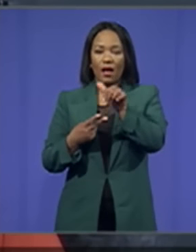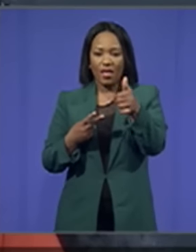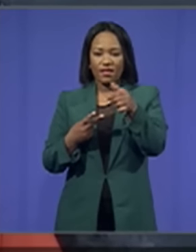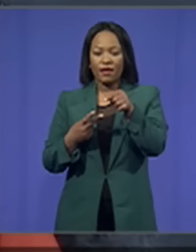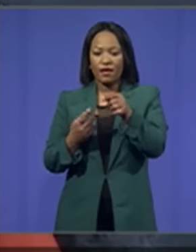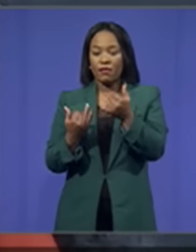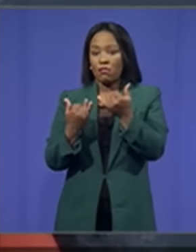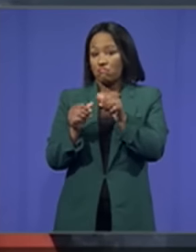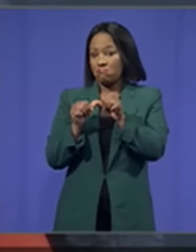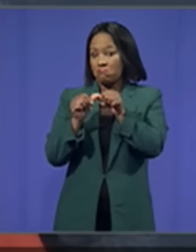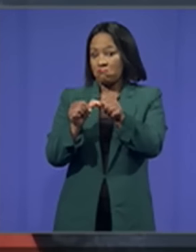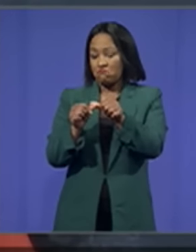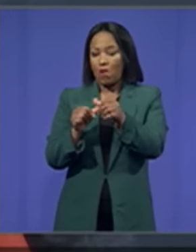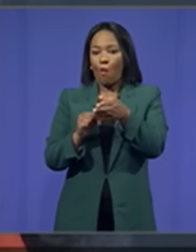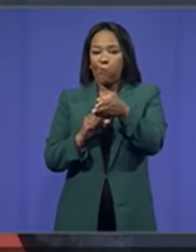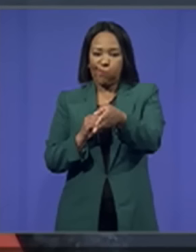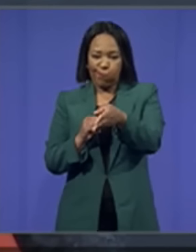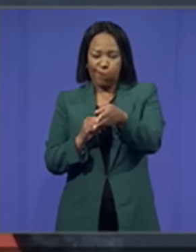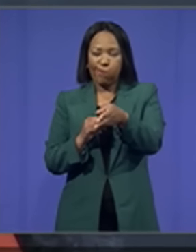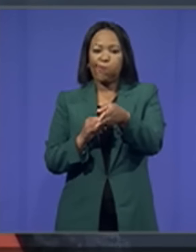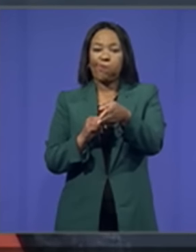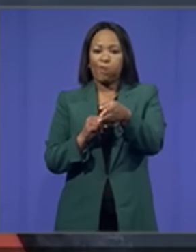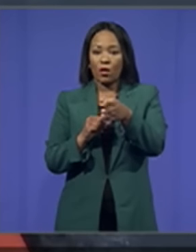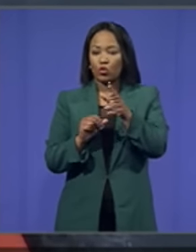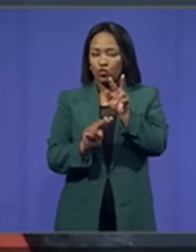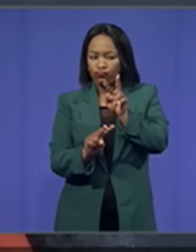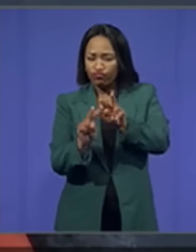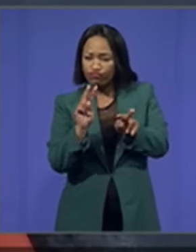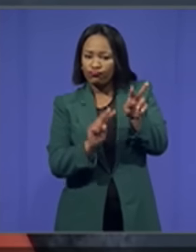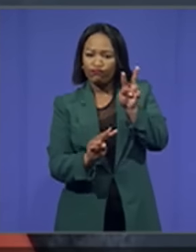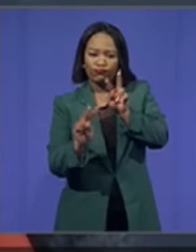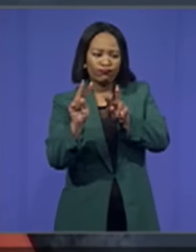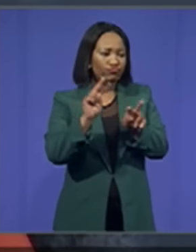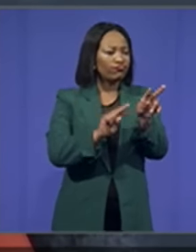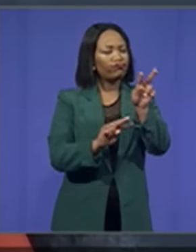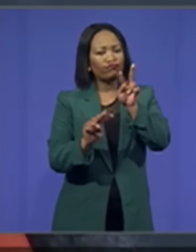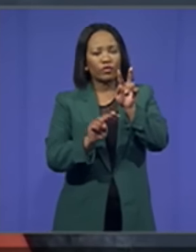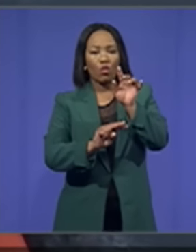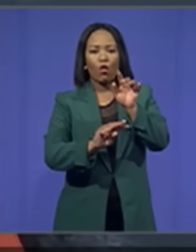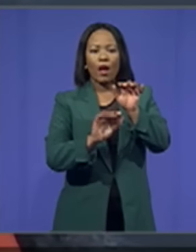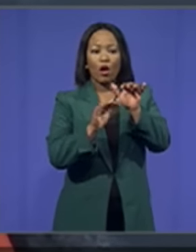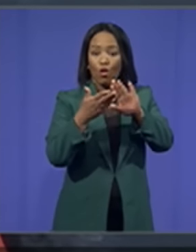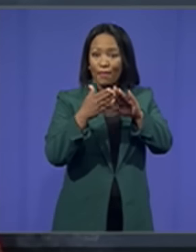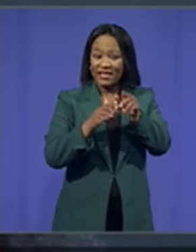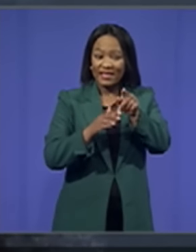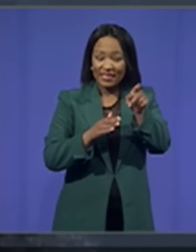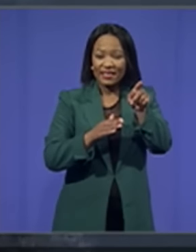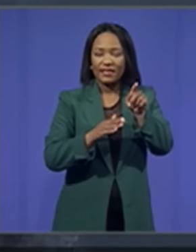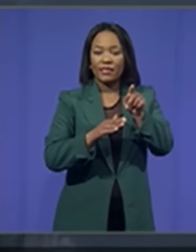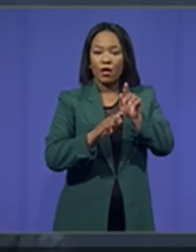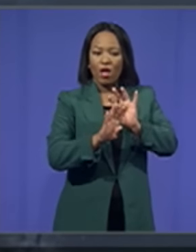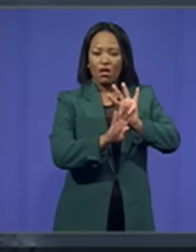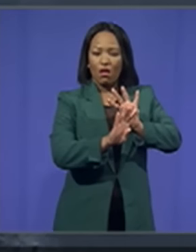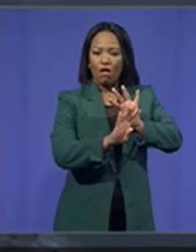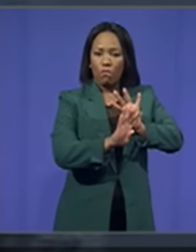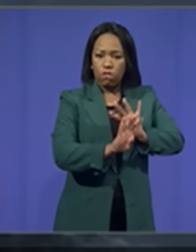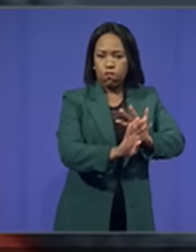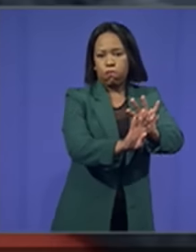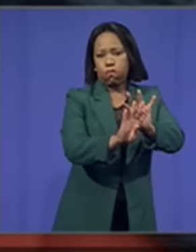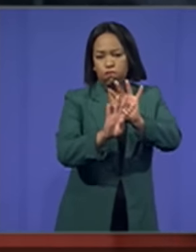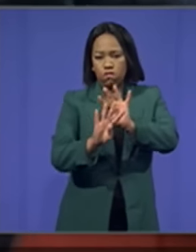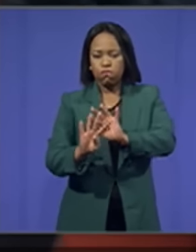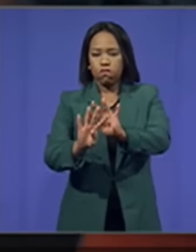a ikarabellang a ntse a le teng kwano ho sheba tse ding tsa dintlha tse ntseng di hlahiswa ke bona baahi ba ntseng ba ipelaetsa.